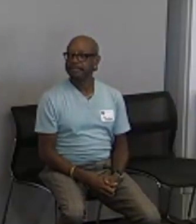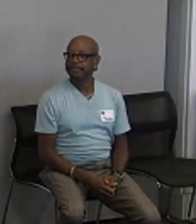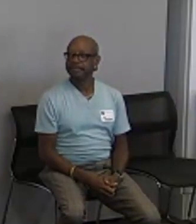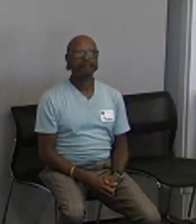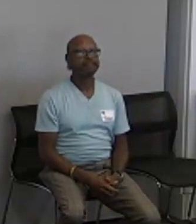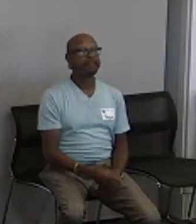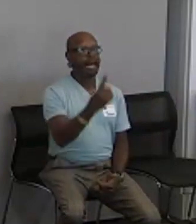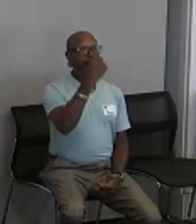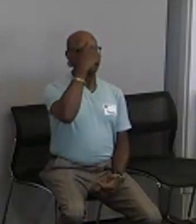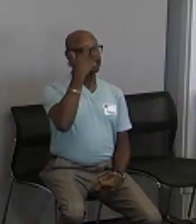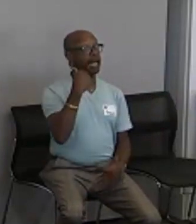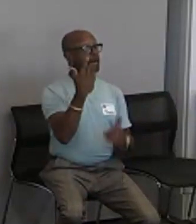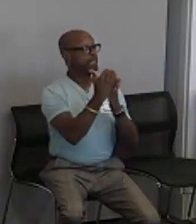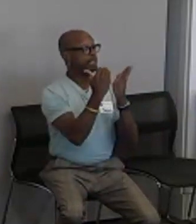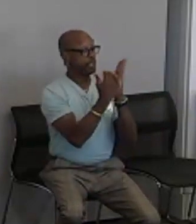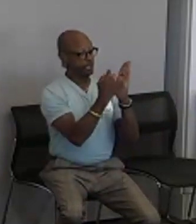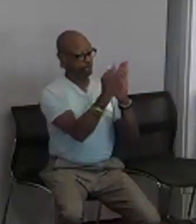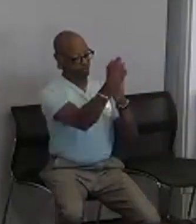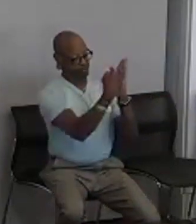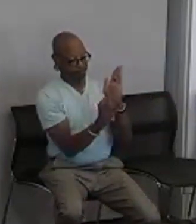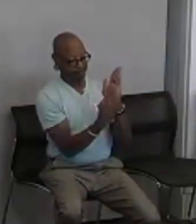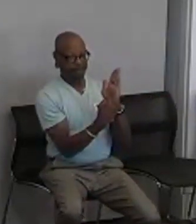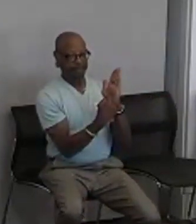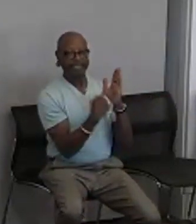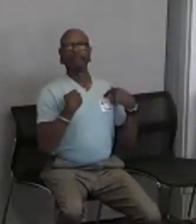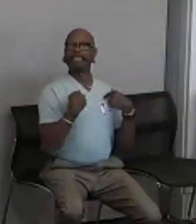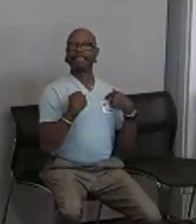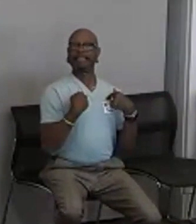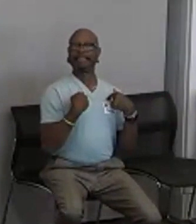So I think the next thing on the agenda is actually me.